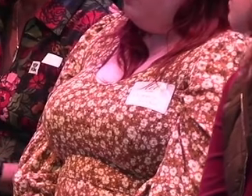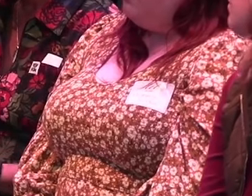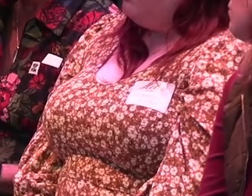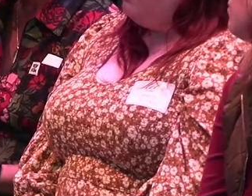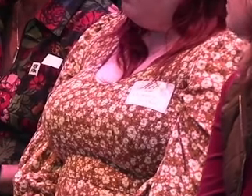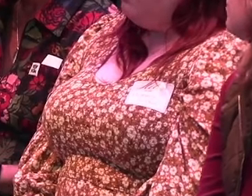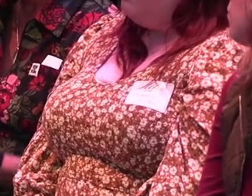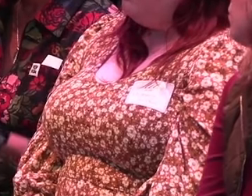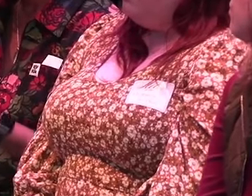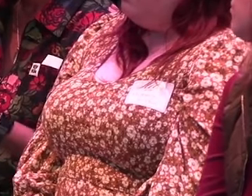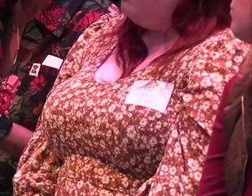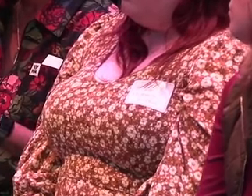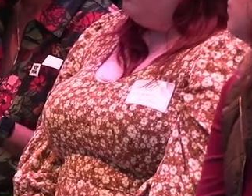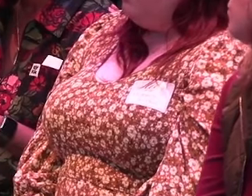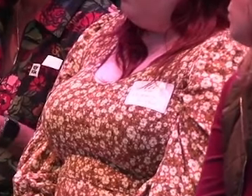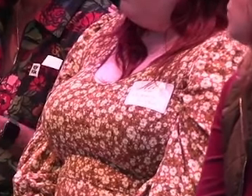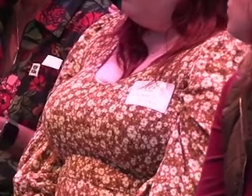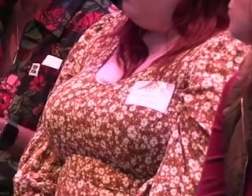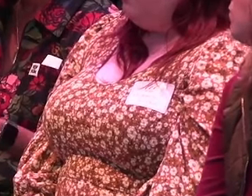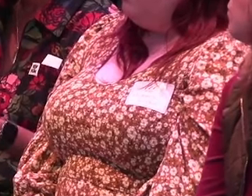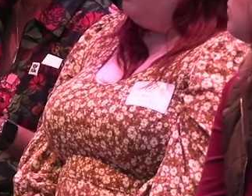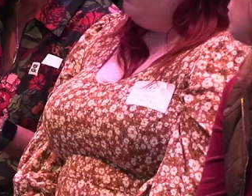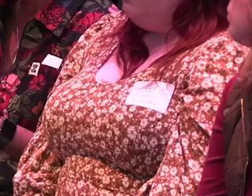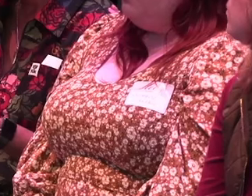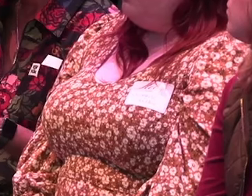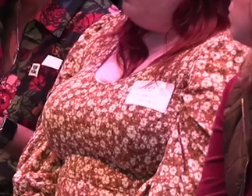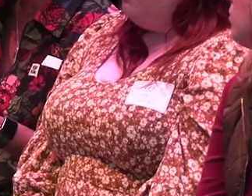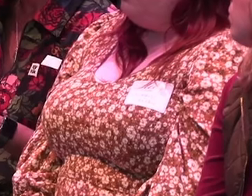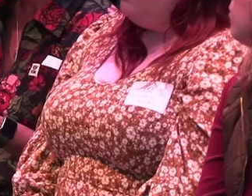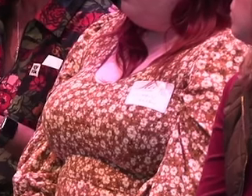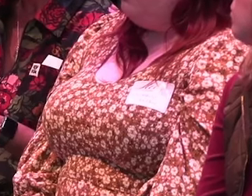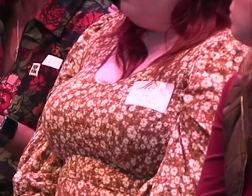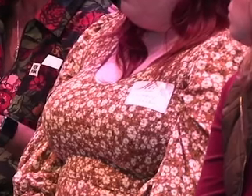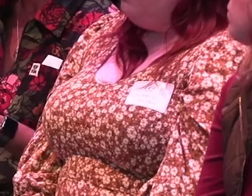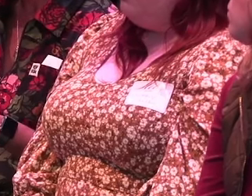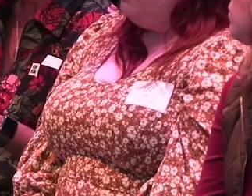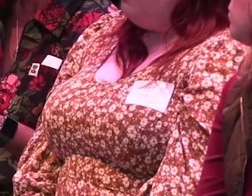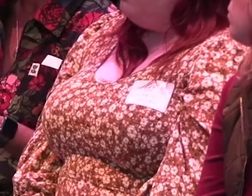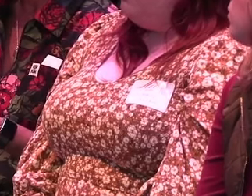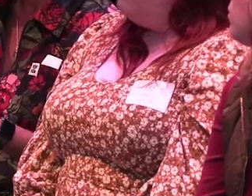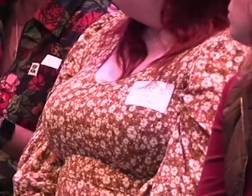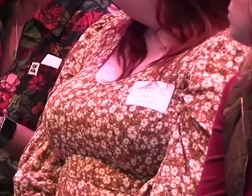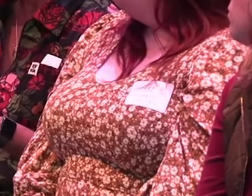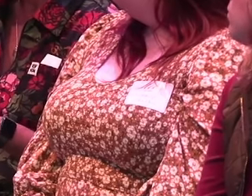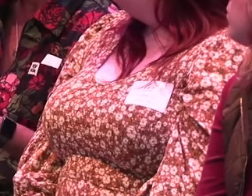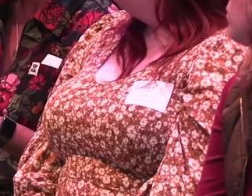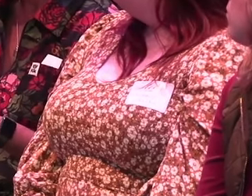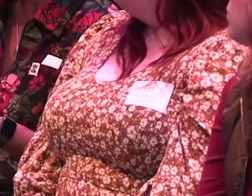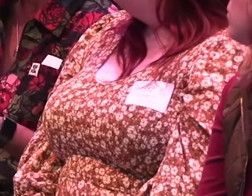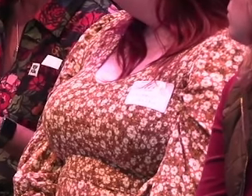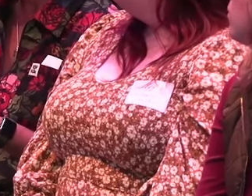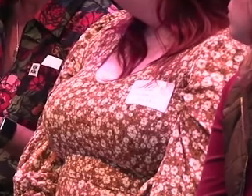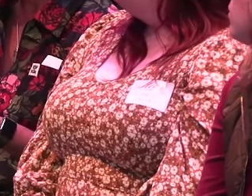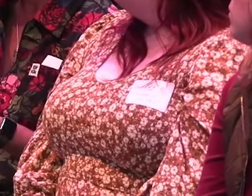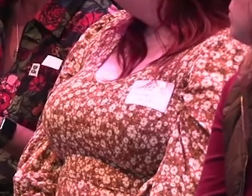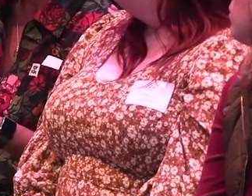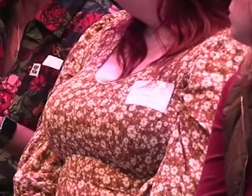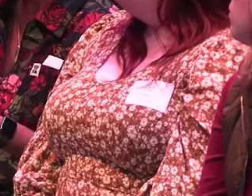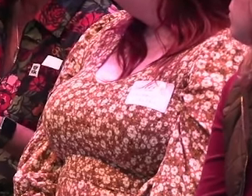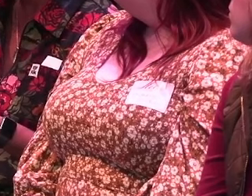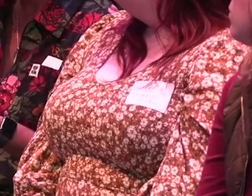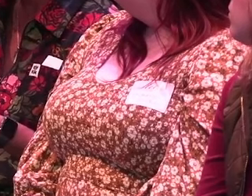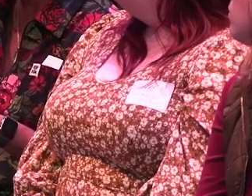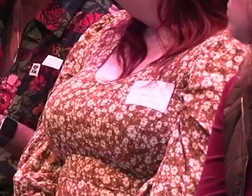we have the money to do the thing for years to come without having to think about like how much money it's making, other than to keep